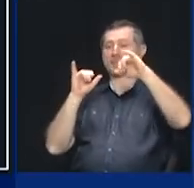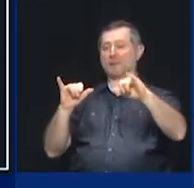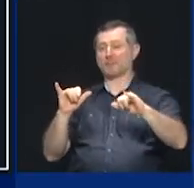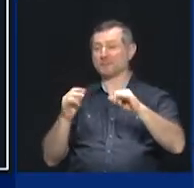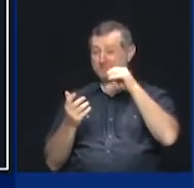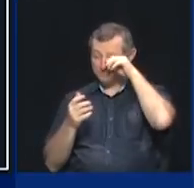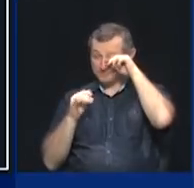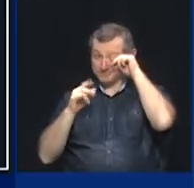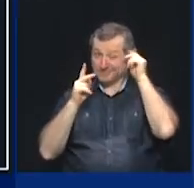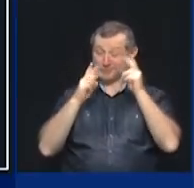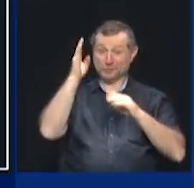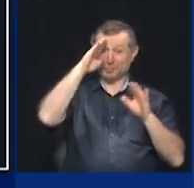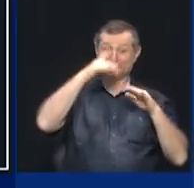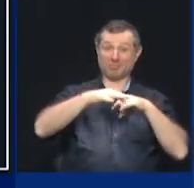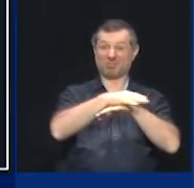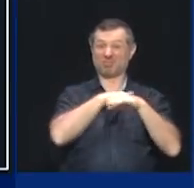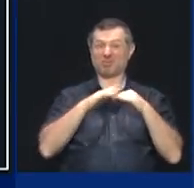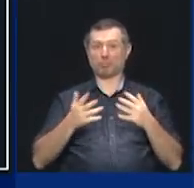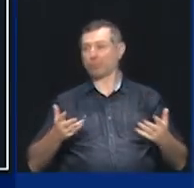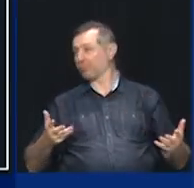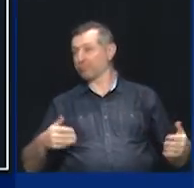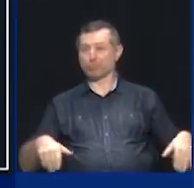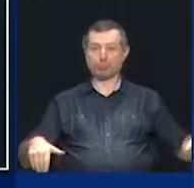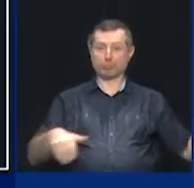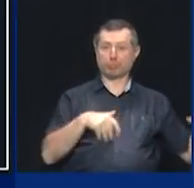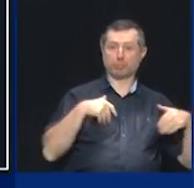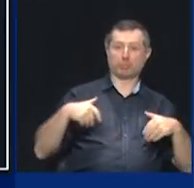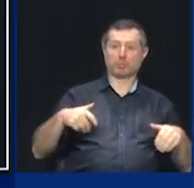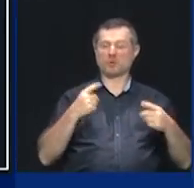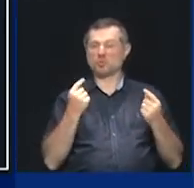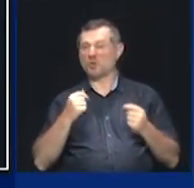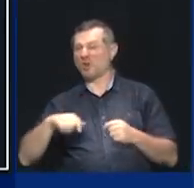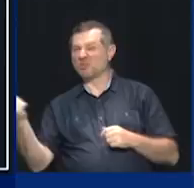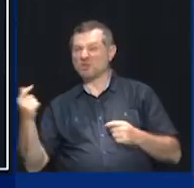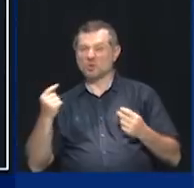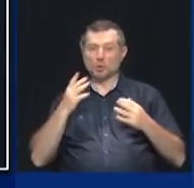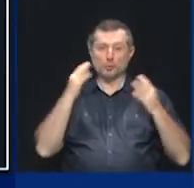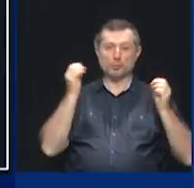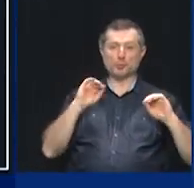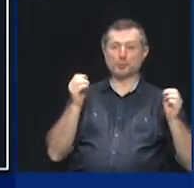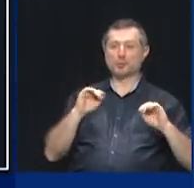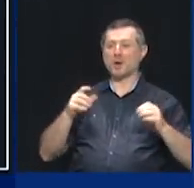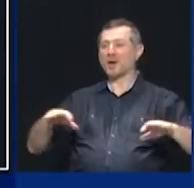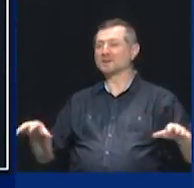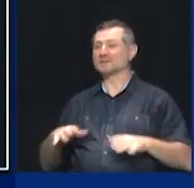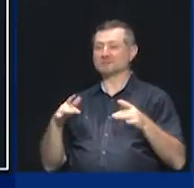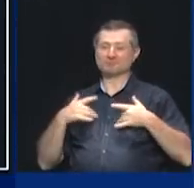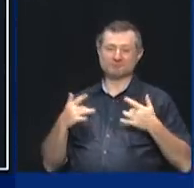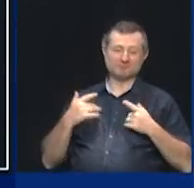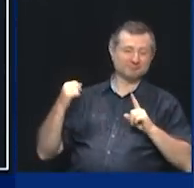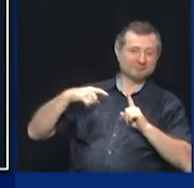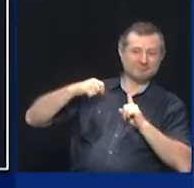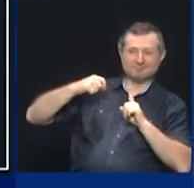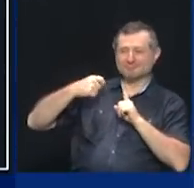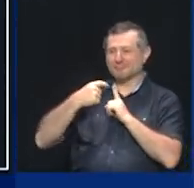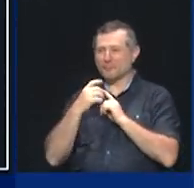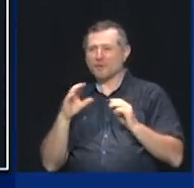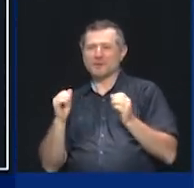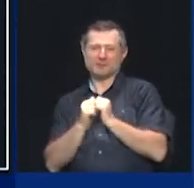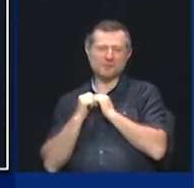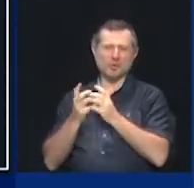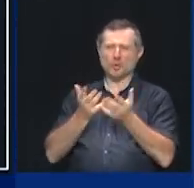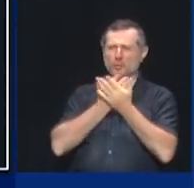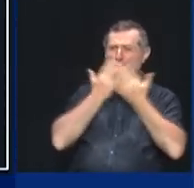What else are they supposed to do? Where was the productive activity? The best thing we can